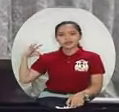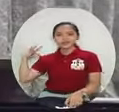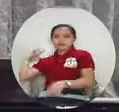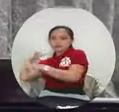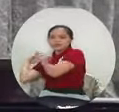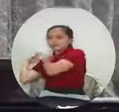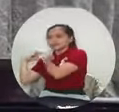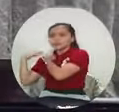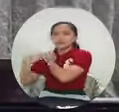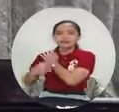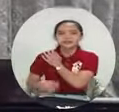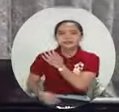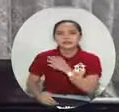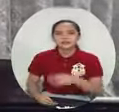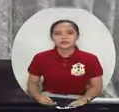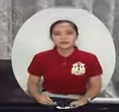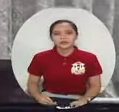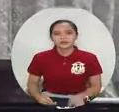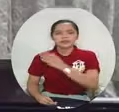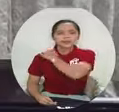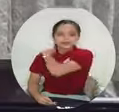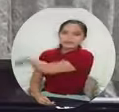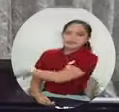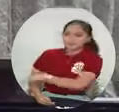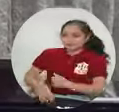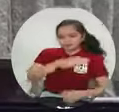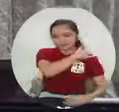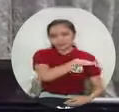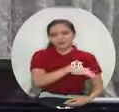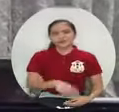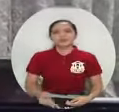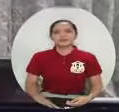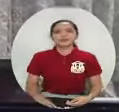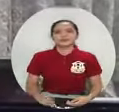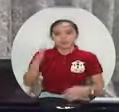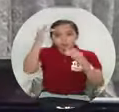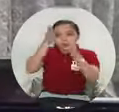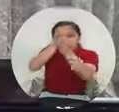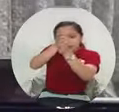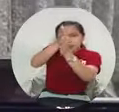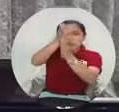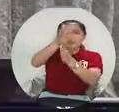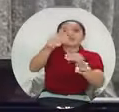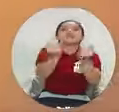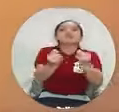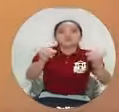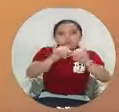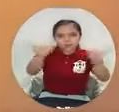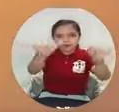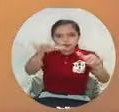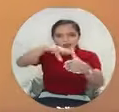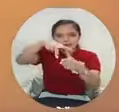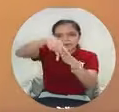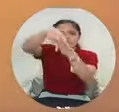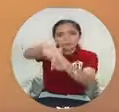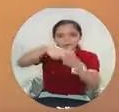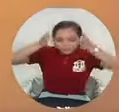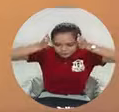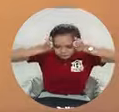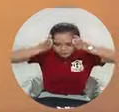standing, fighting, keeping the faith that God have entrusted to them.